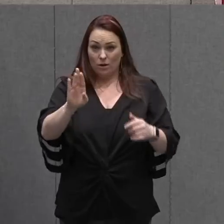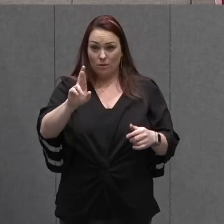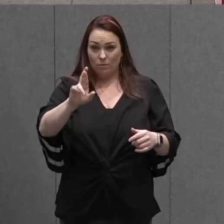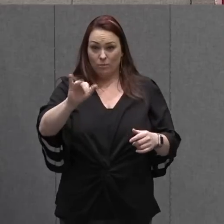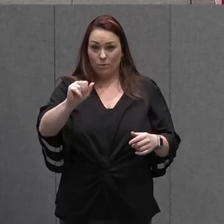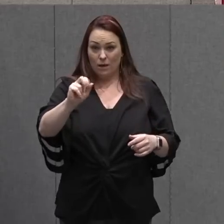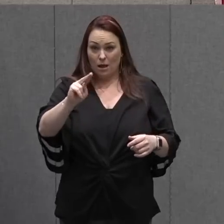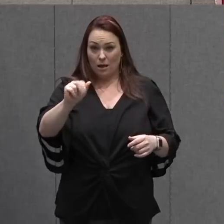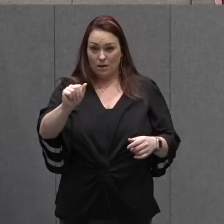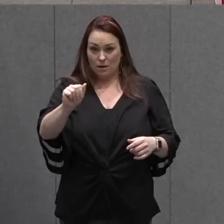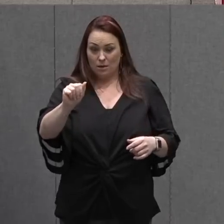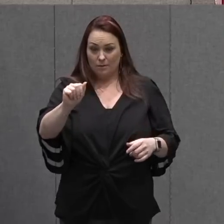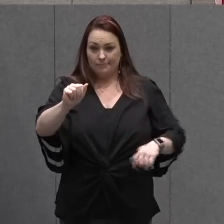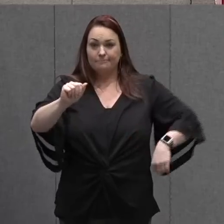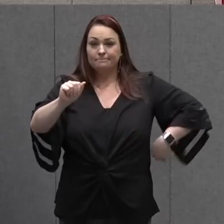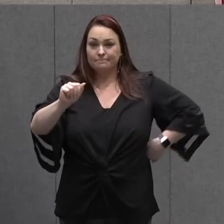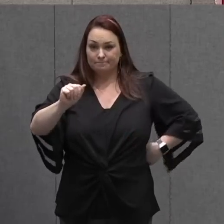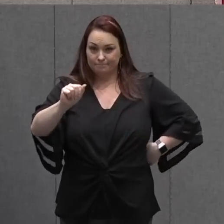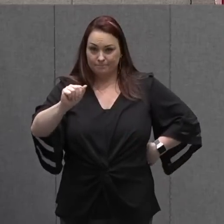for Brianna?